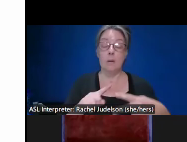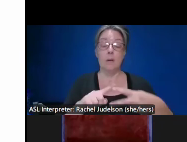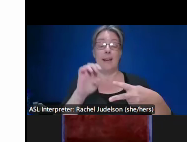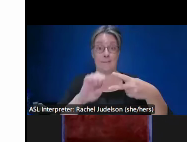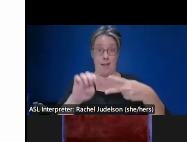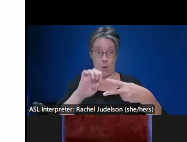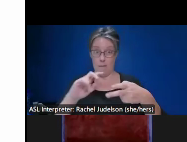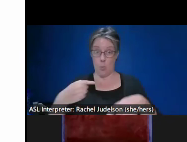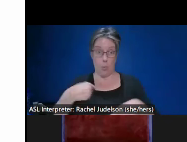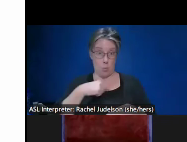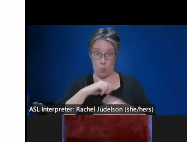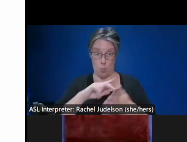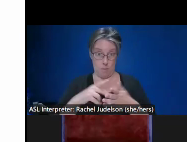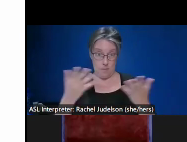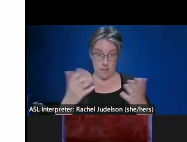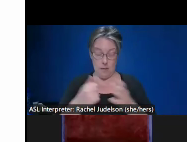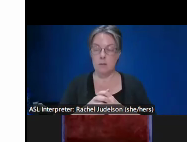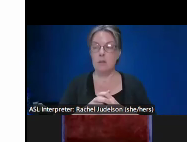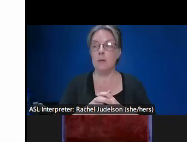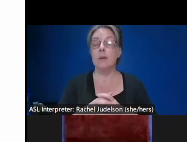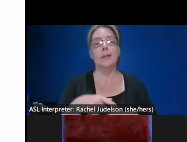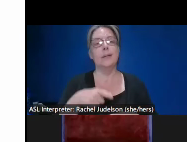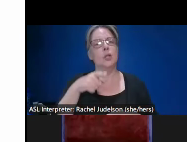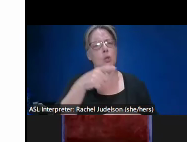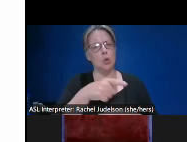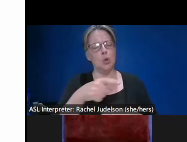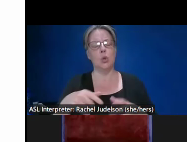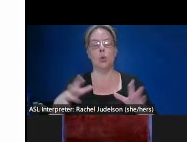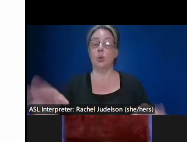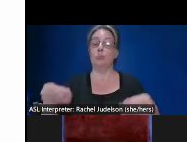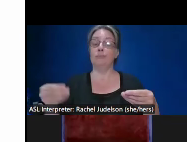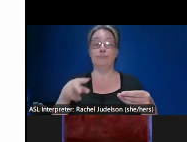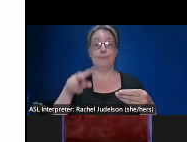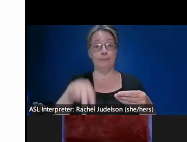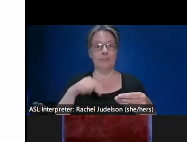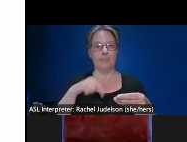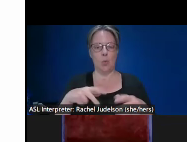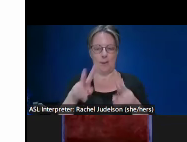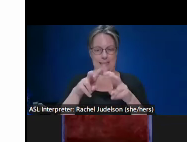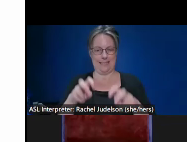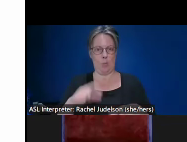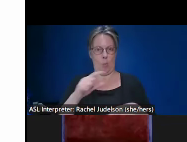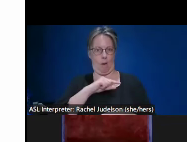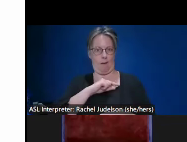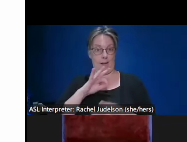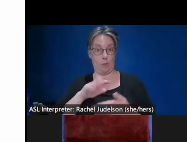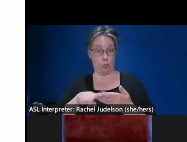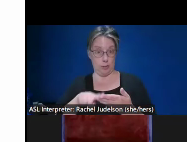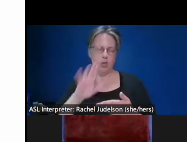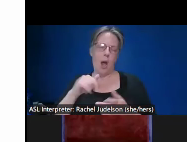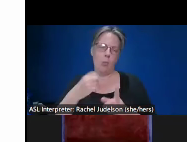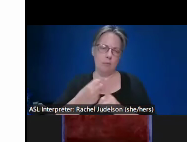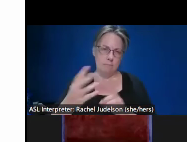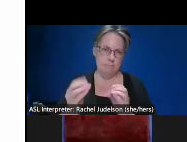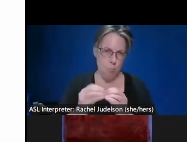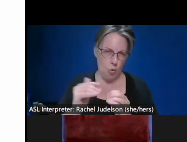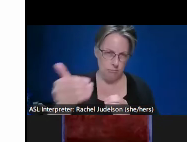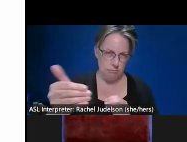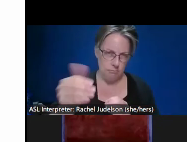we mean by evaluative is that you want to assess the quality of the research that's being done. And I'll talk more about that in just a few